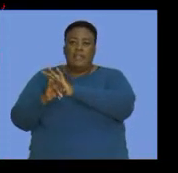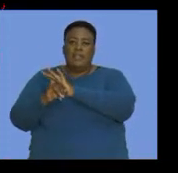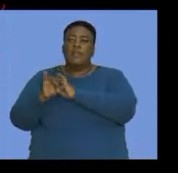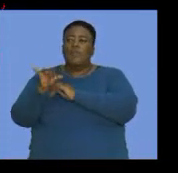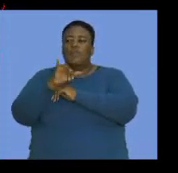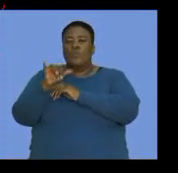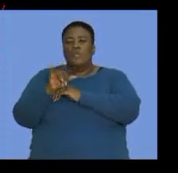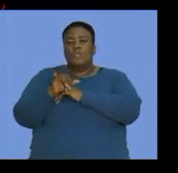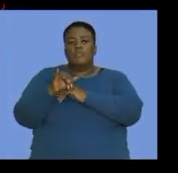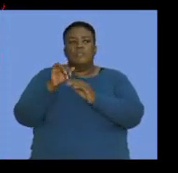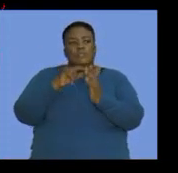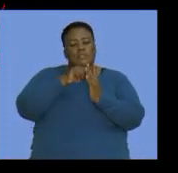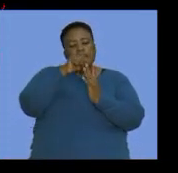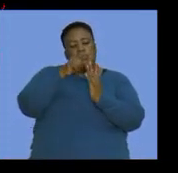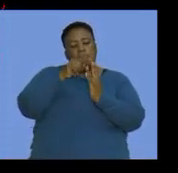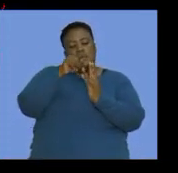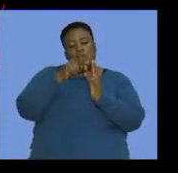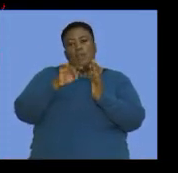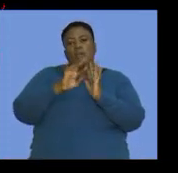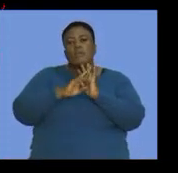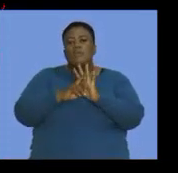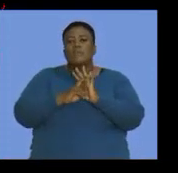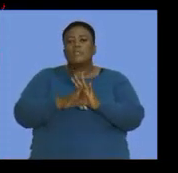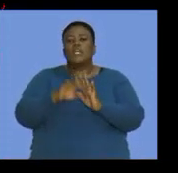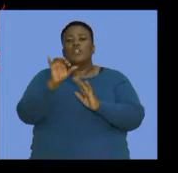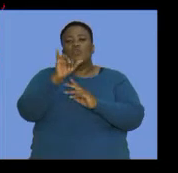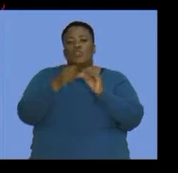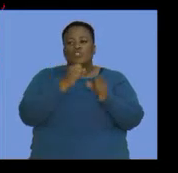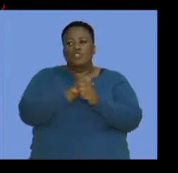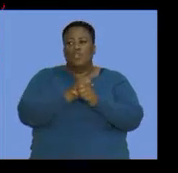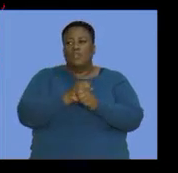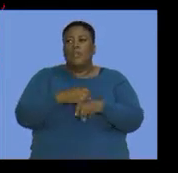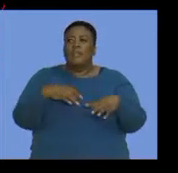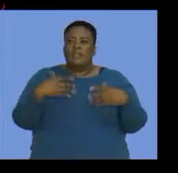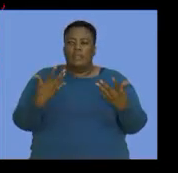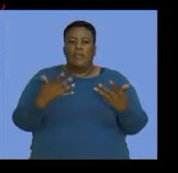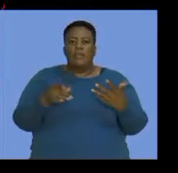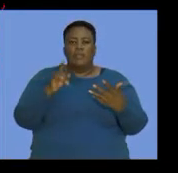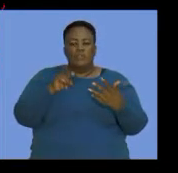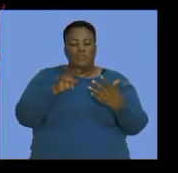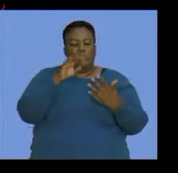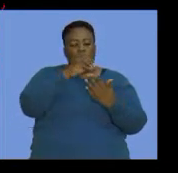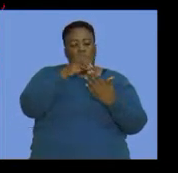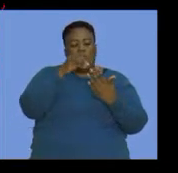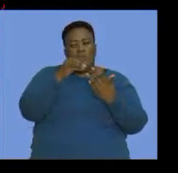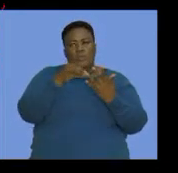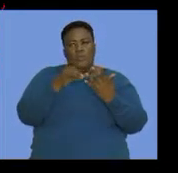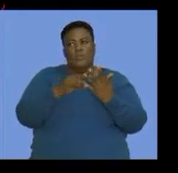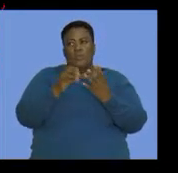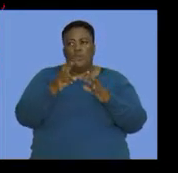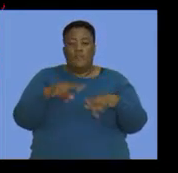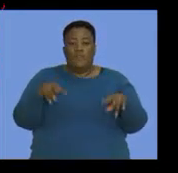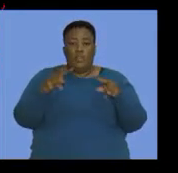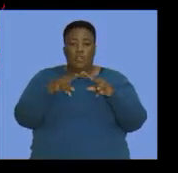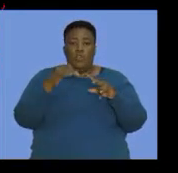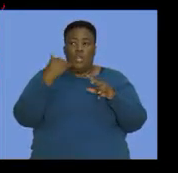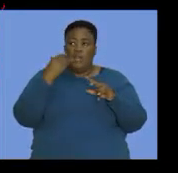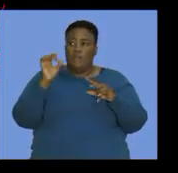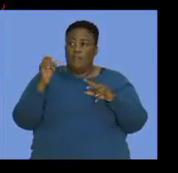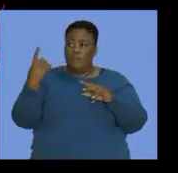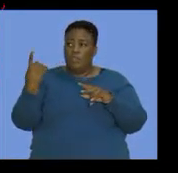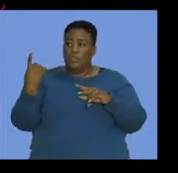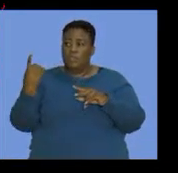clearly identify which bars represents, in this case, which year, and then you would have to plot these values